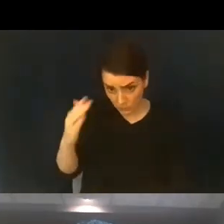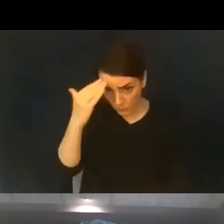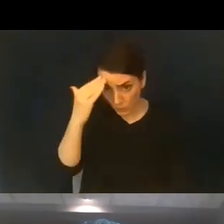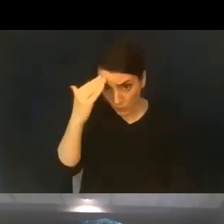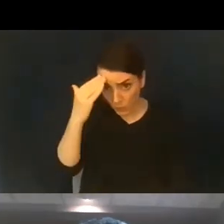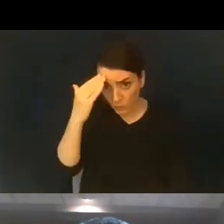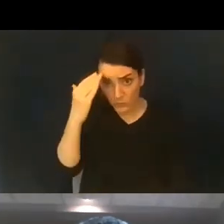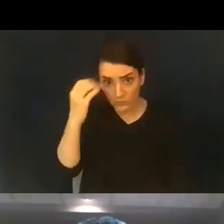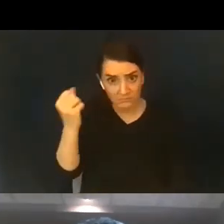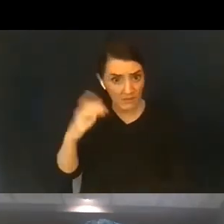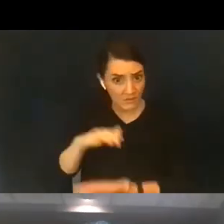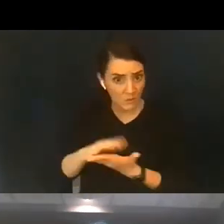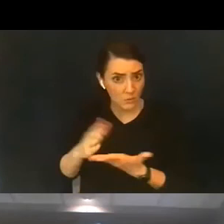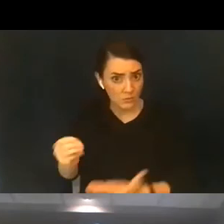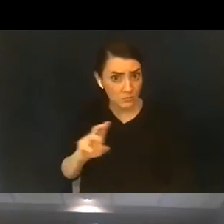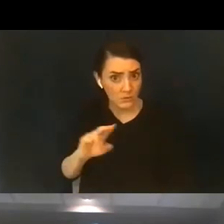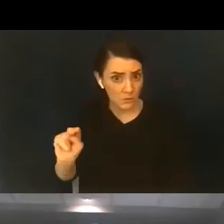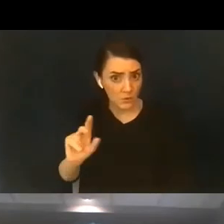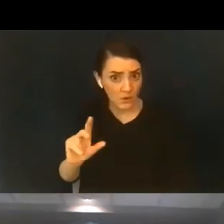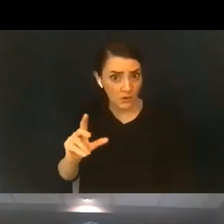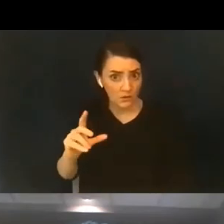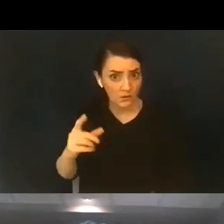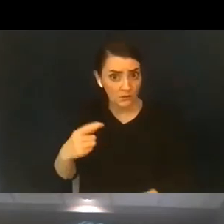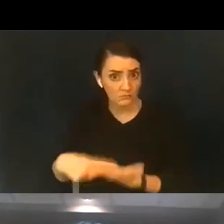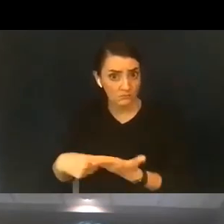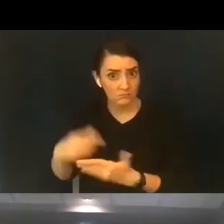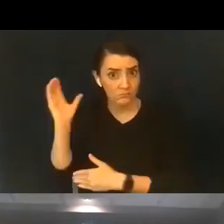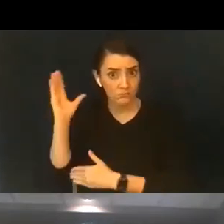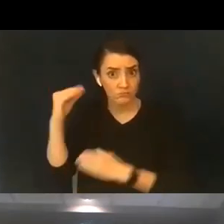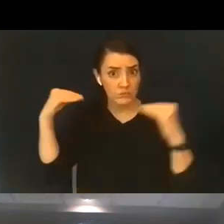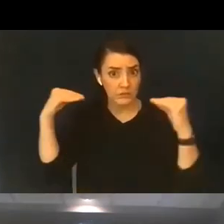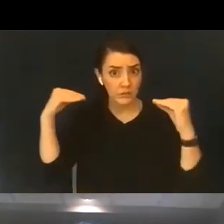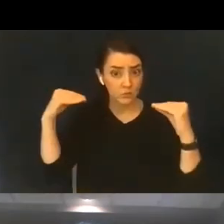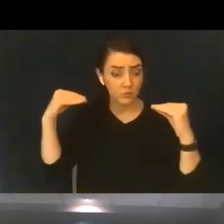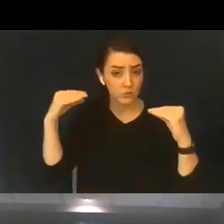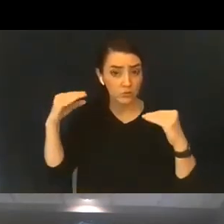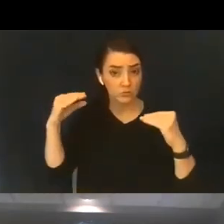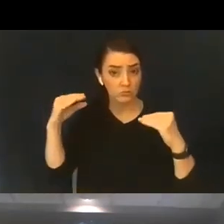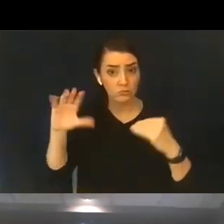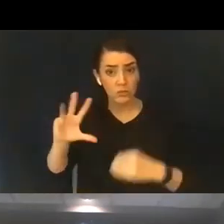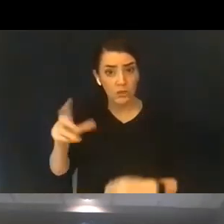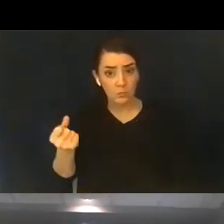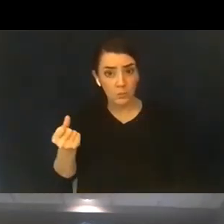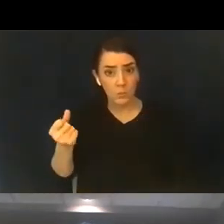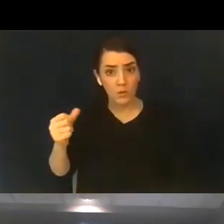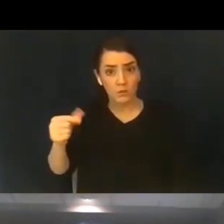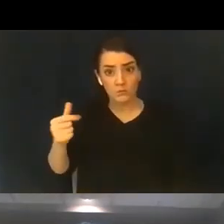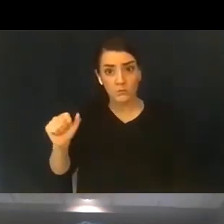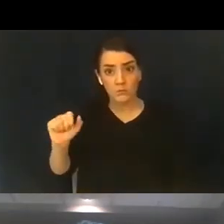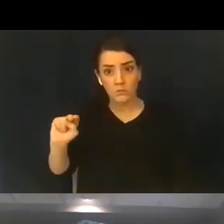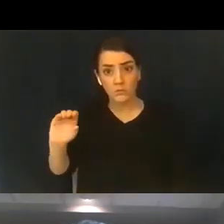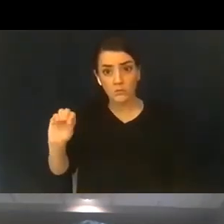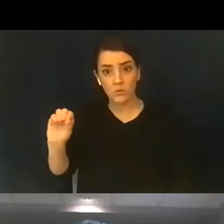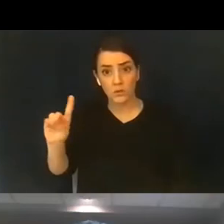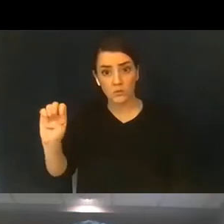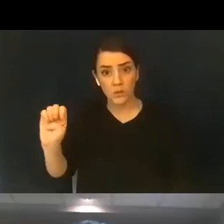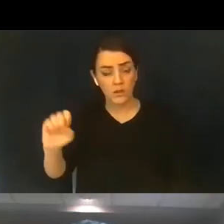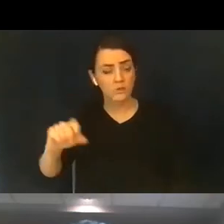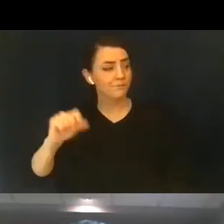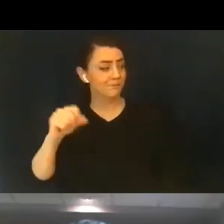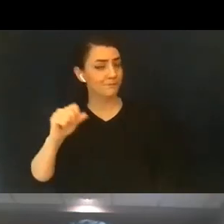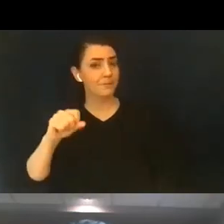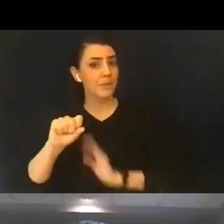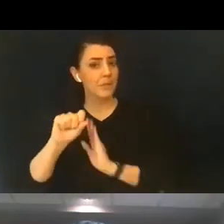Minnesota schools. Yeah, in Illinois, they do have, it is part of their curriculum